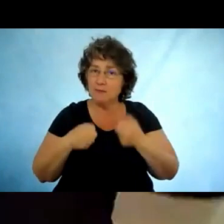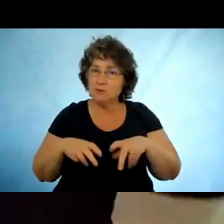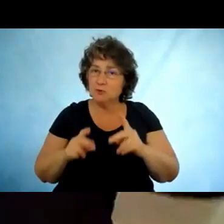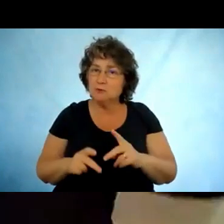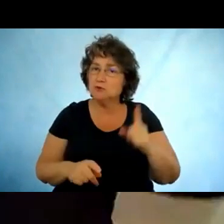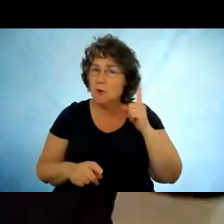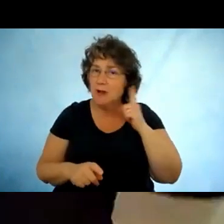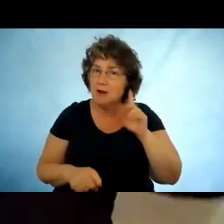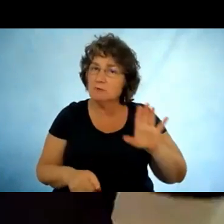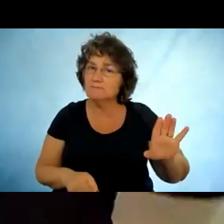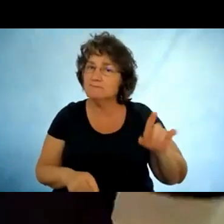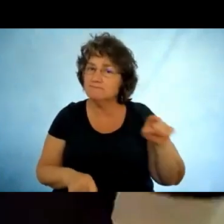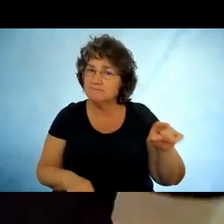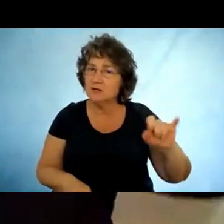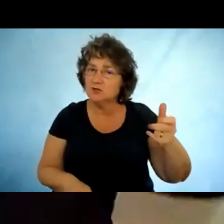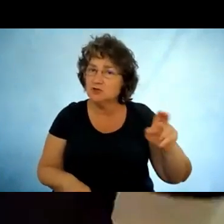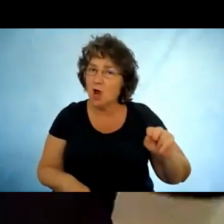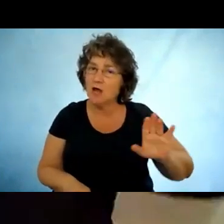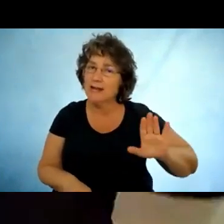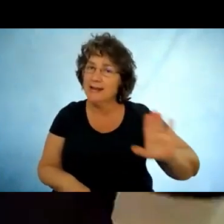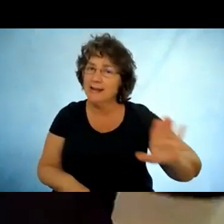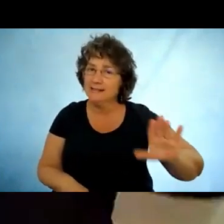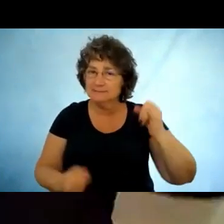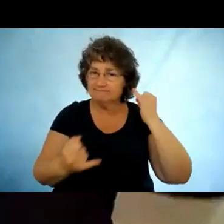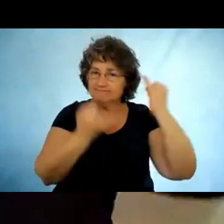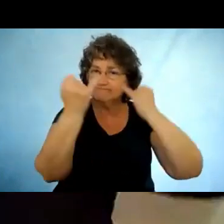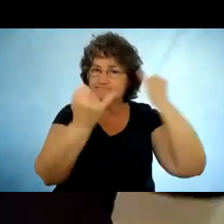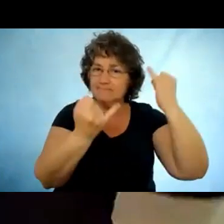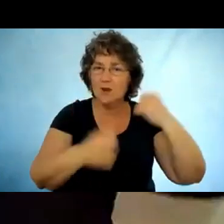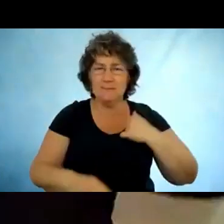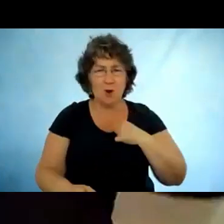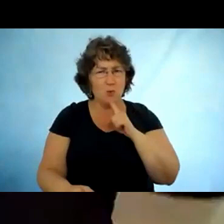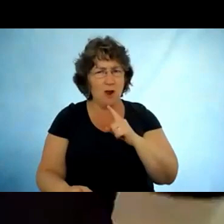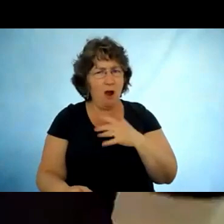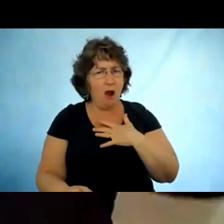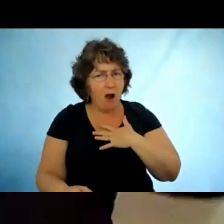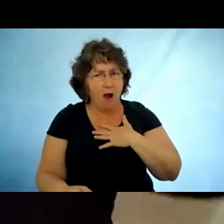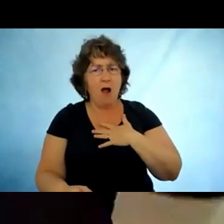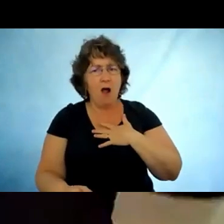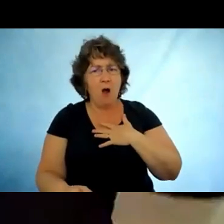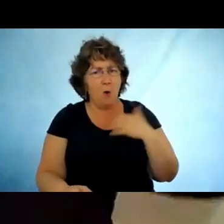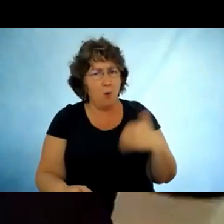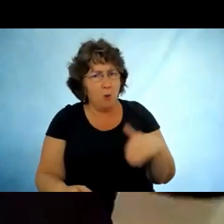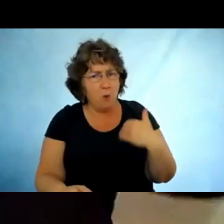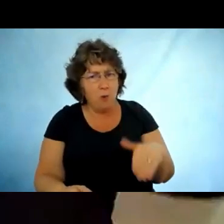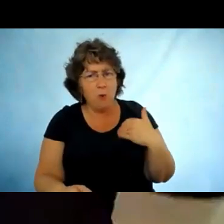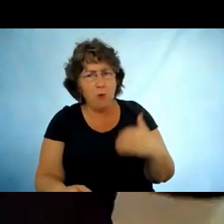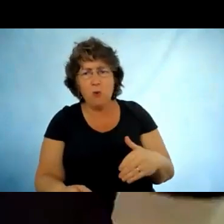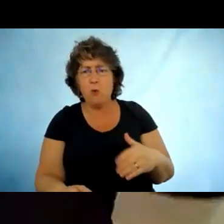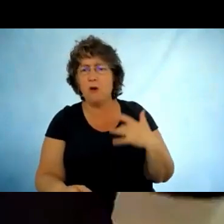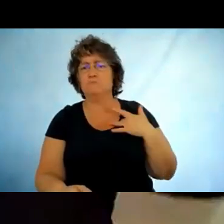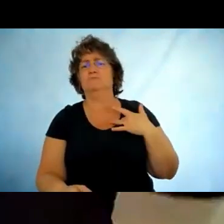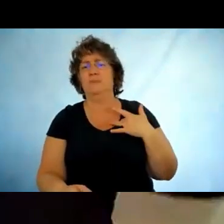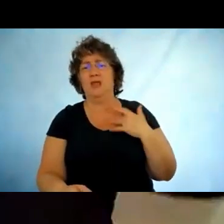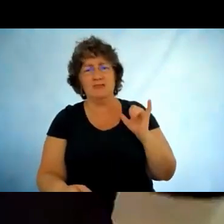framework that he just shared, I was blown away by how much it